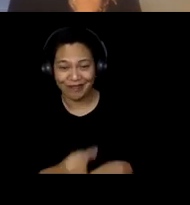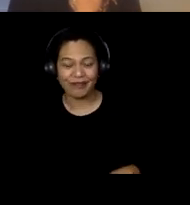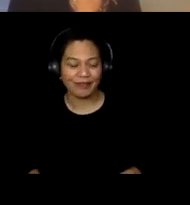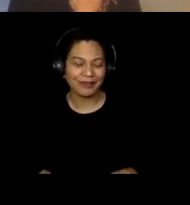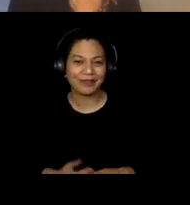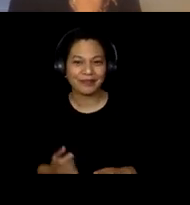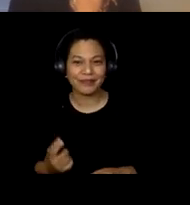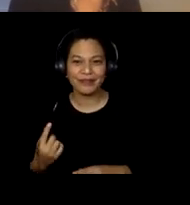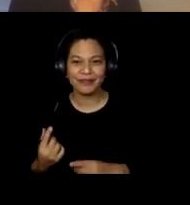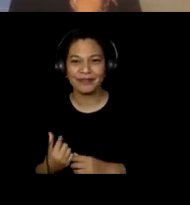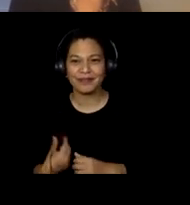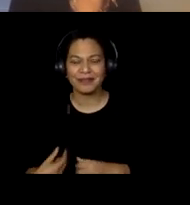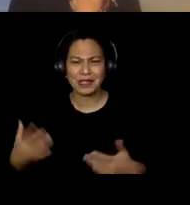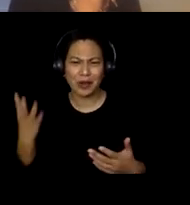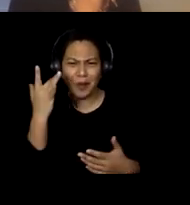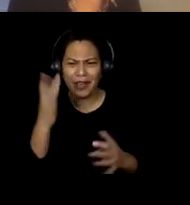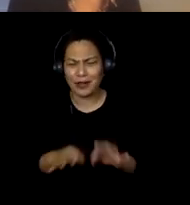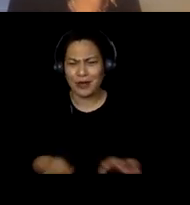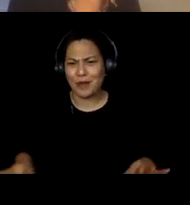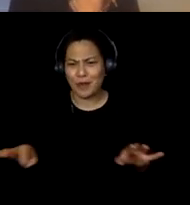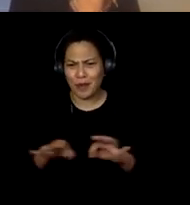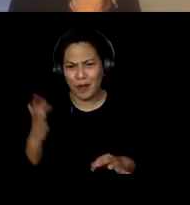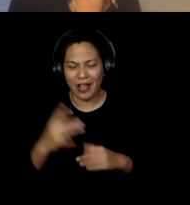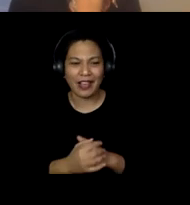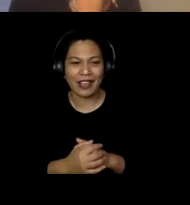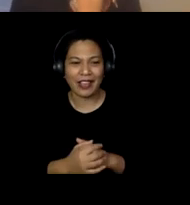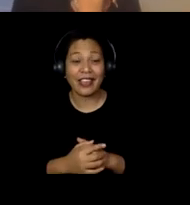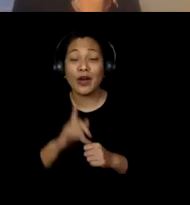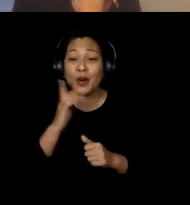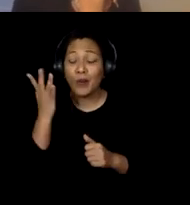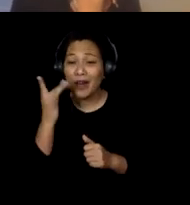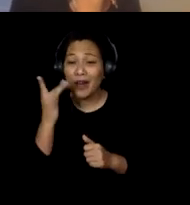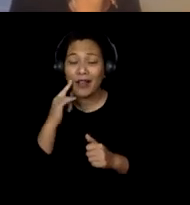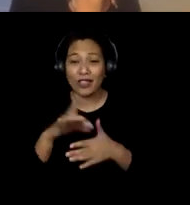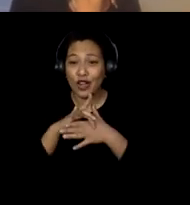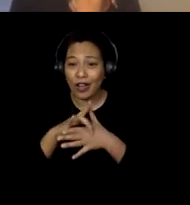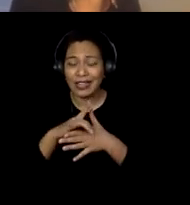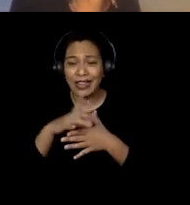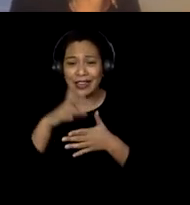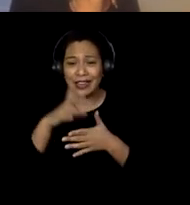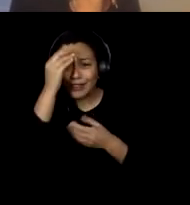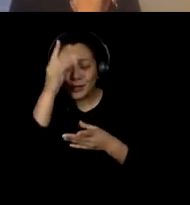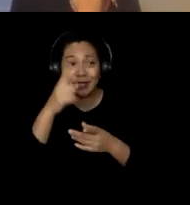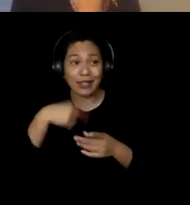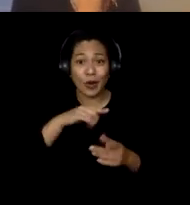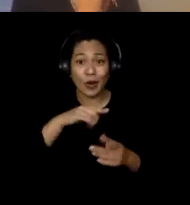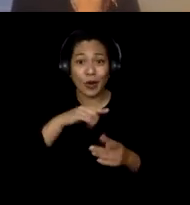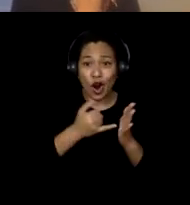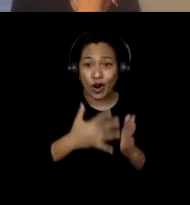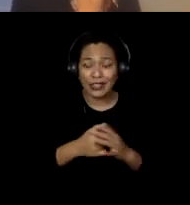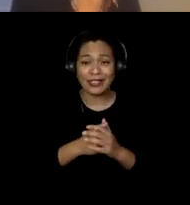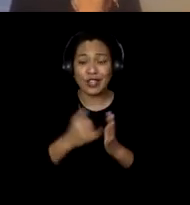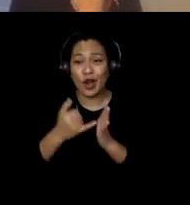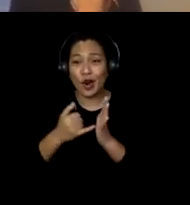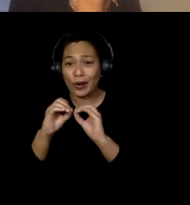So why do we care about these things? We care because we want our content as artists and art organizations to surface in these